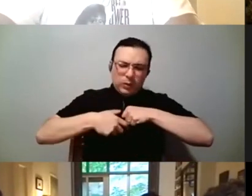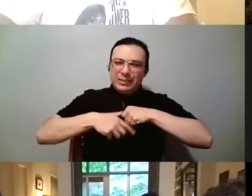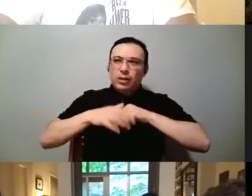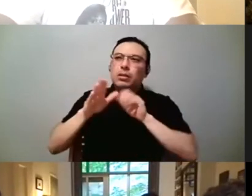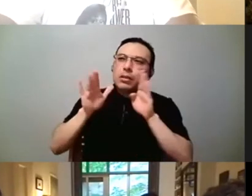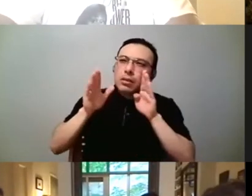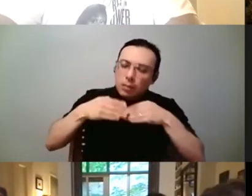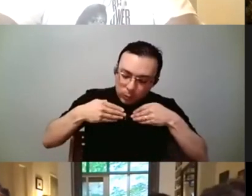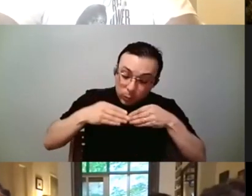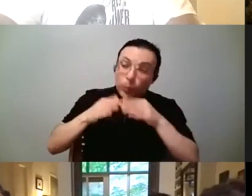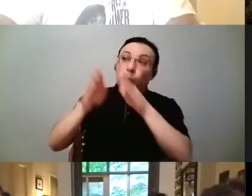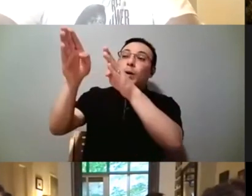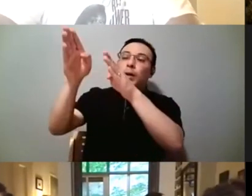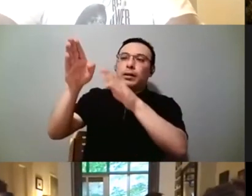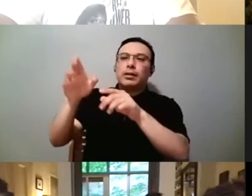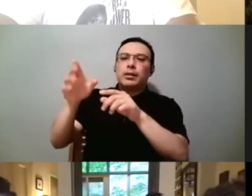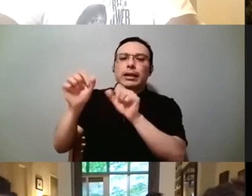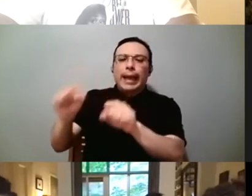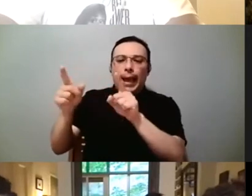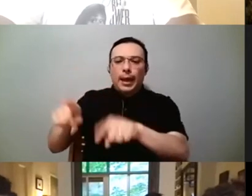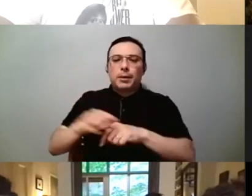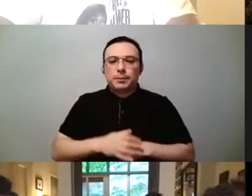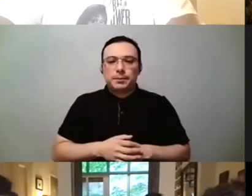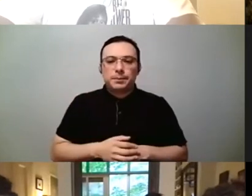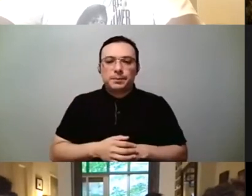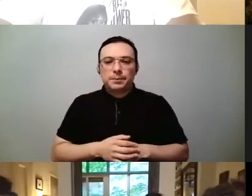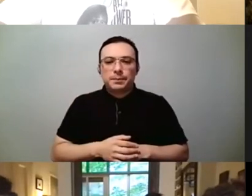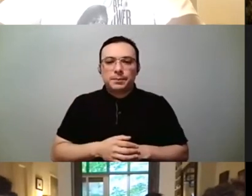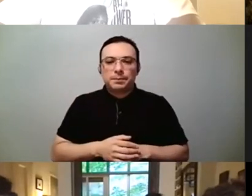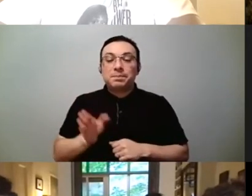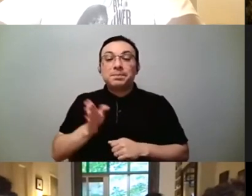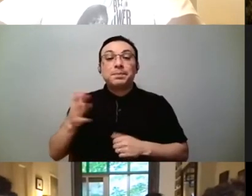you know like with the premise if you can imagine it it's possible